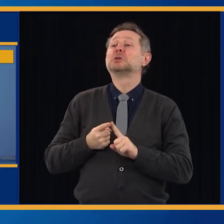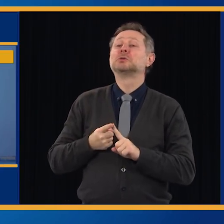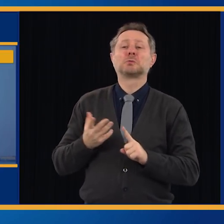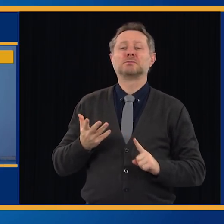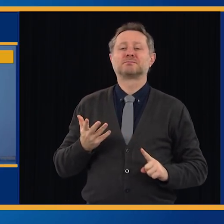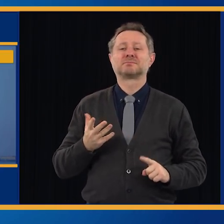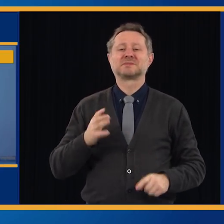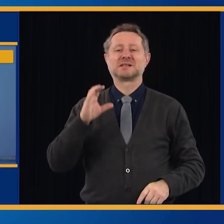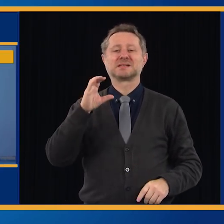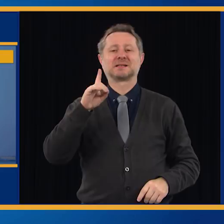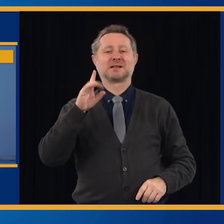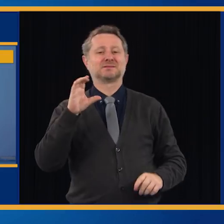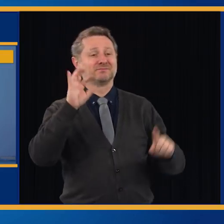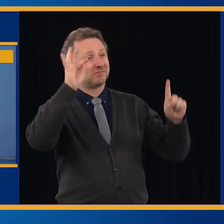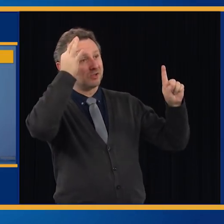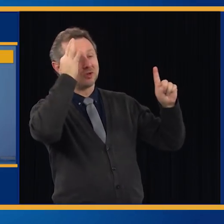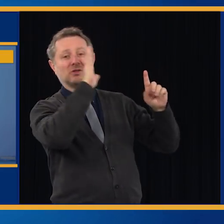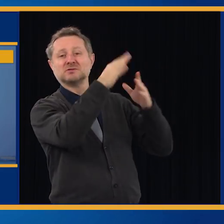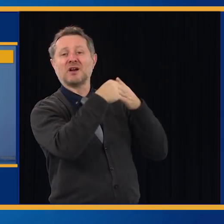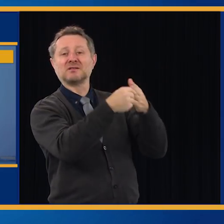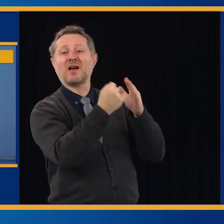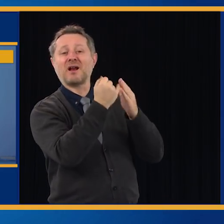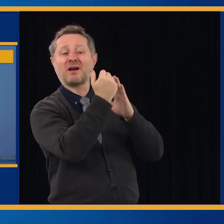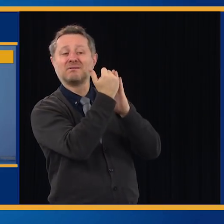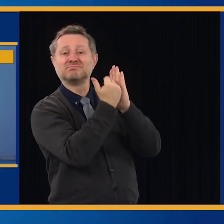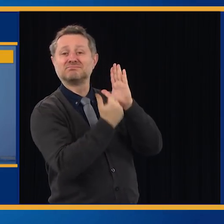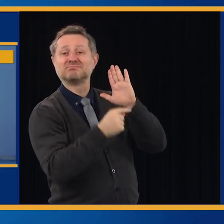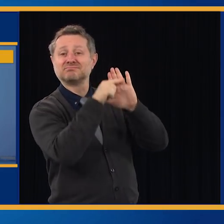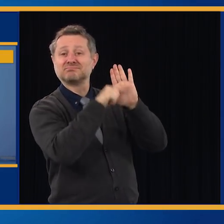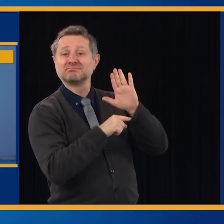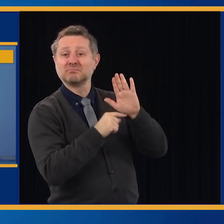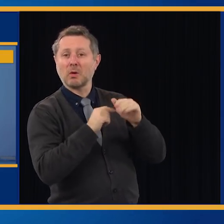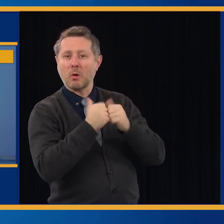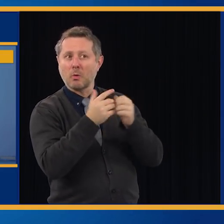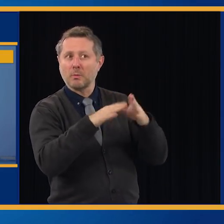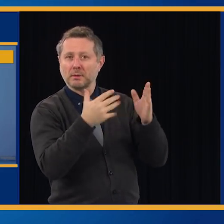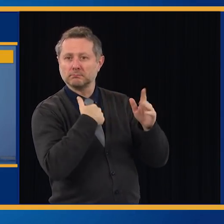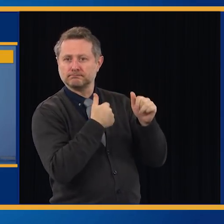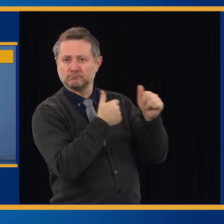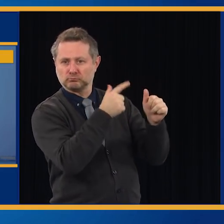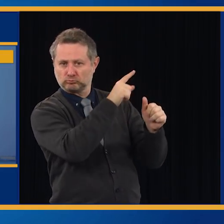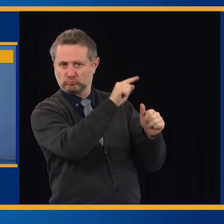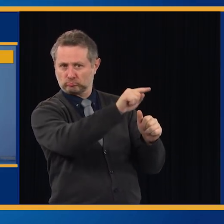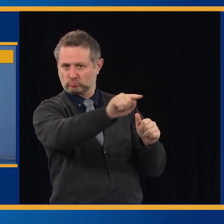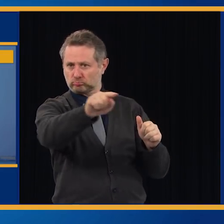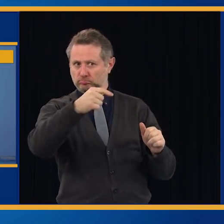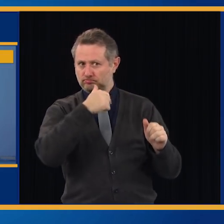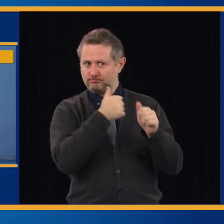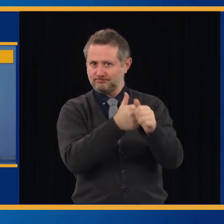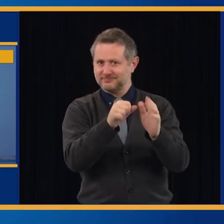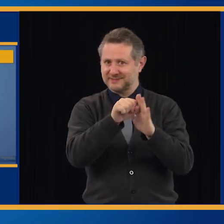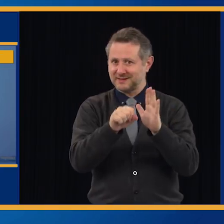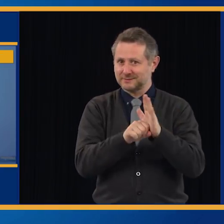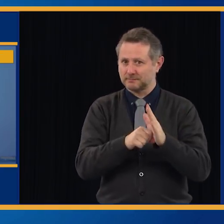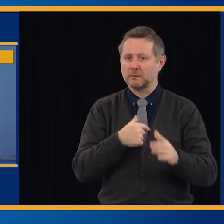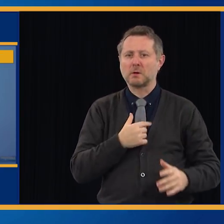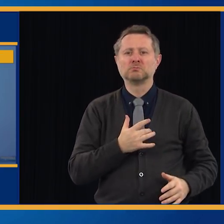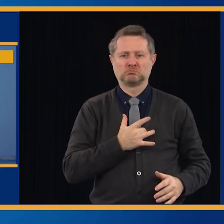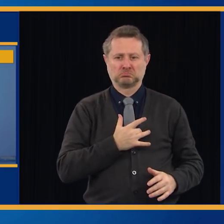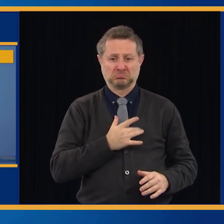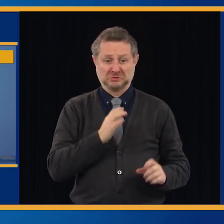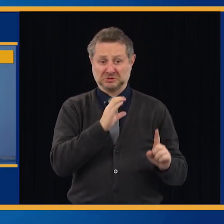set guidelines as to reopening for states. We think those CDC guidelines make